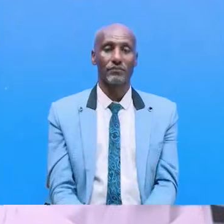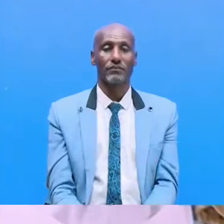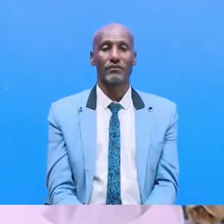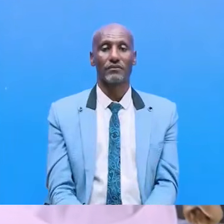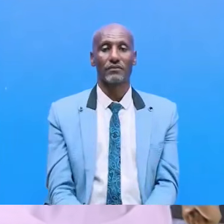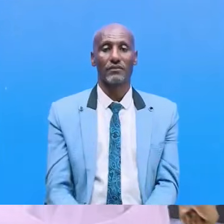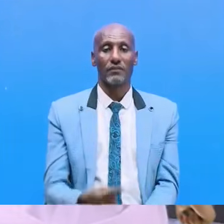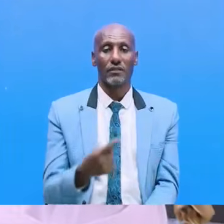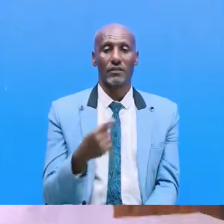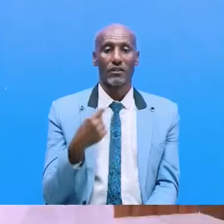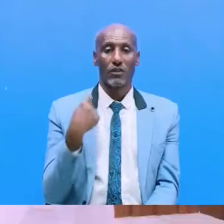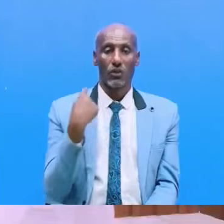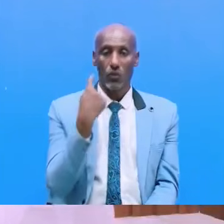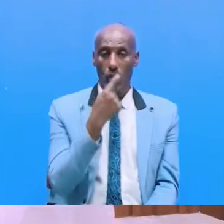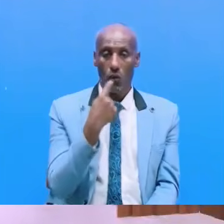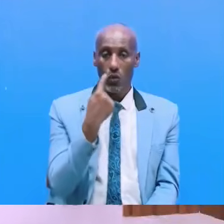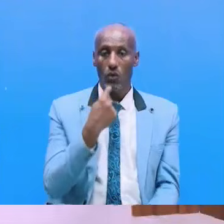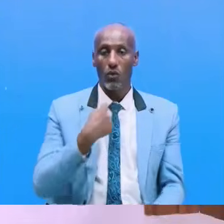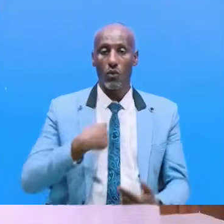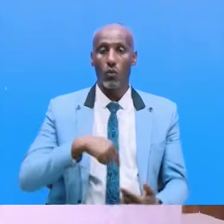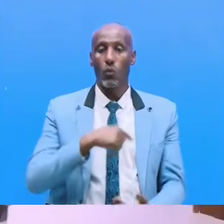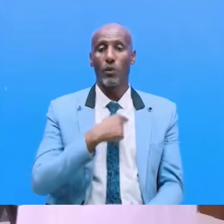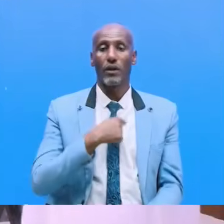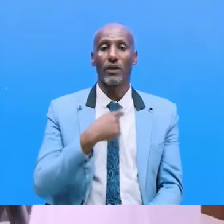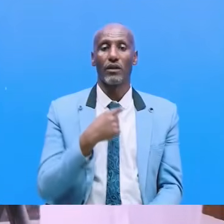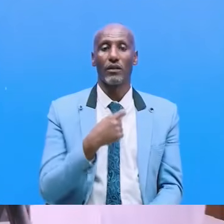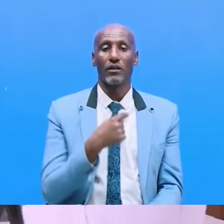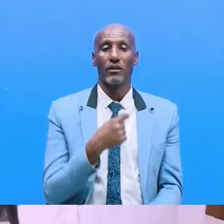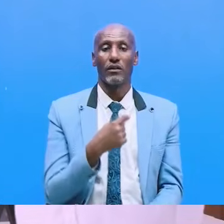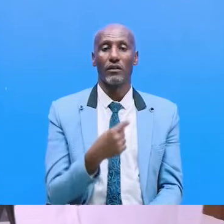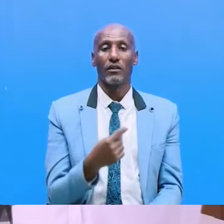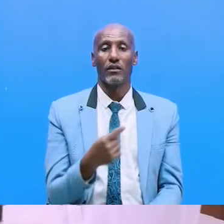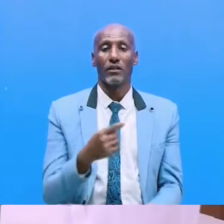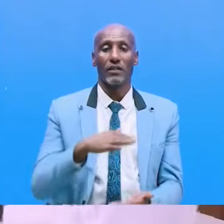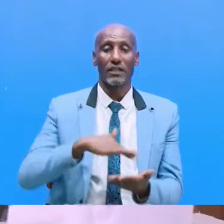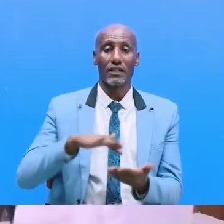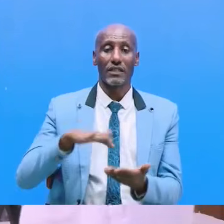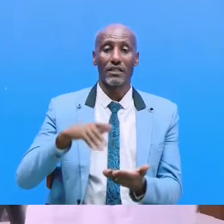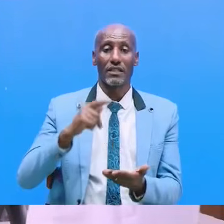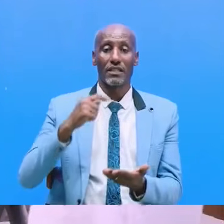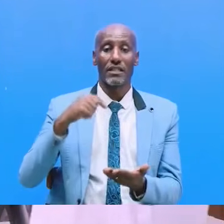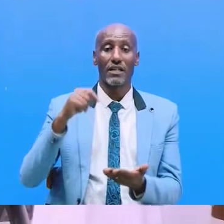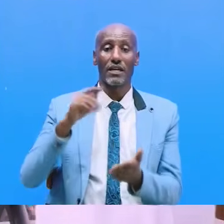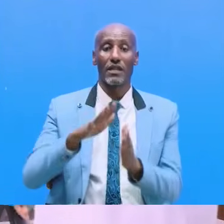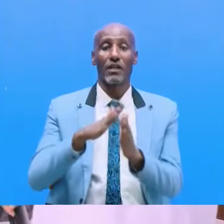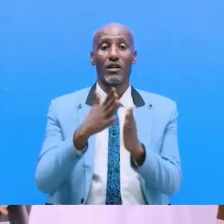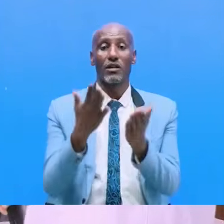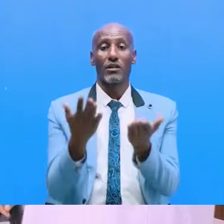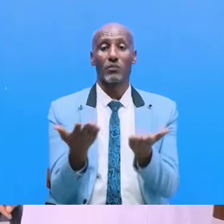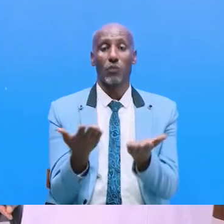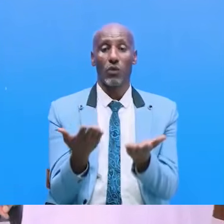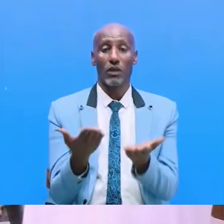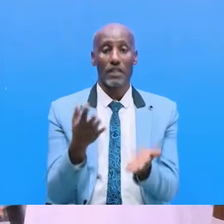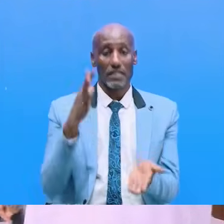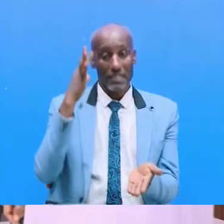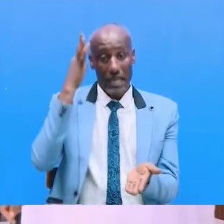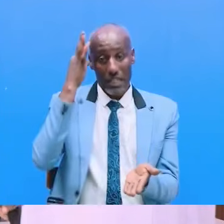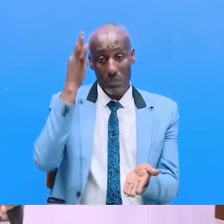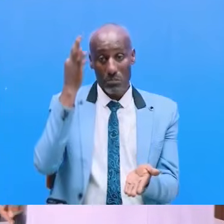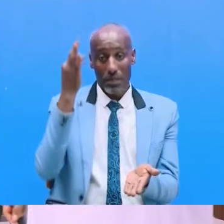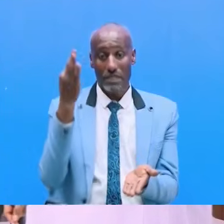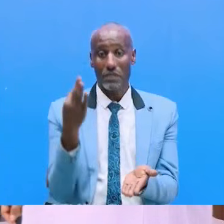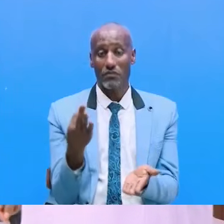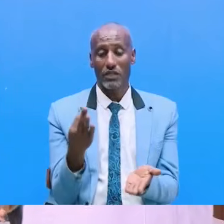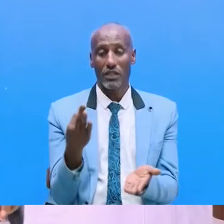Who? We. Read what? This book. So this is a specific book that